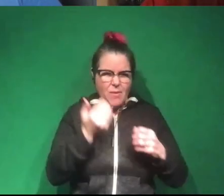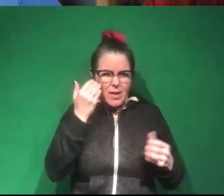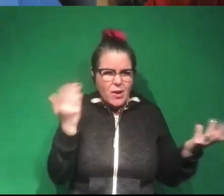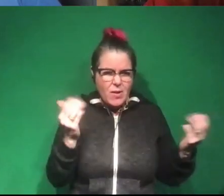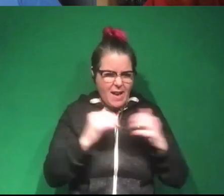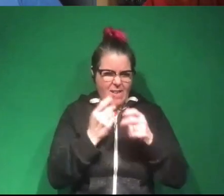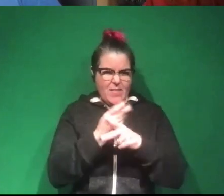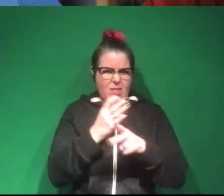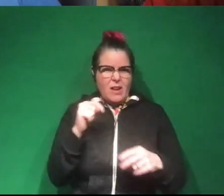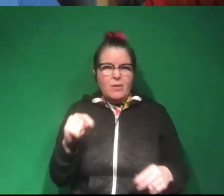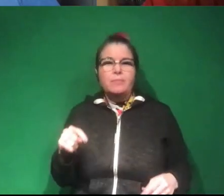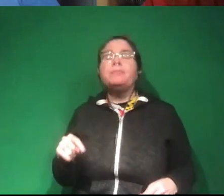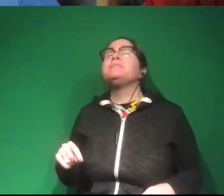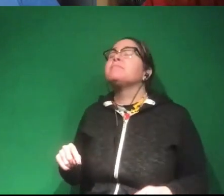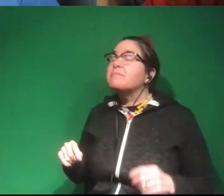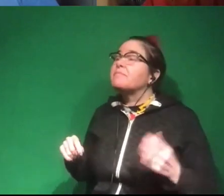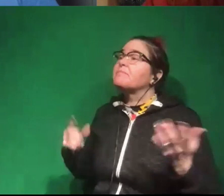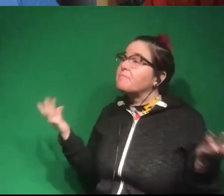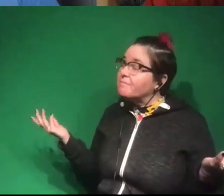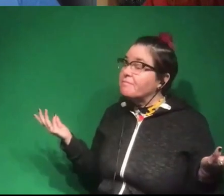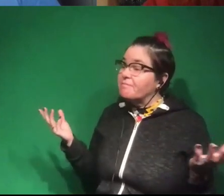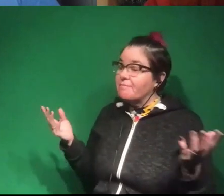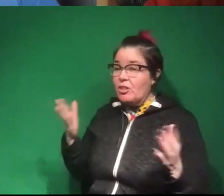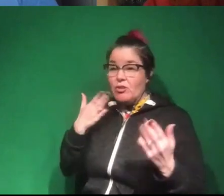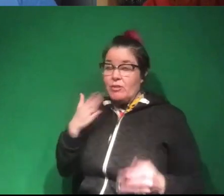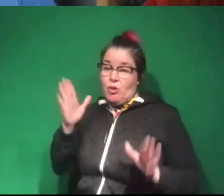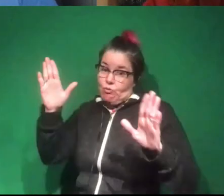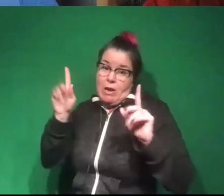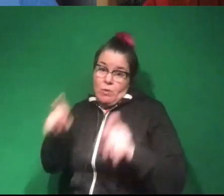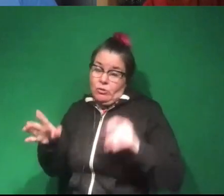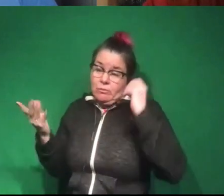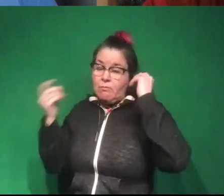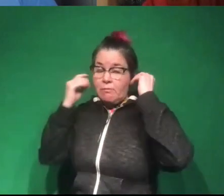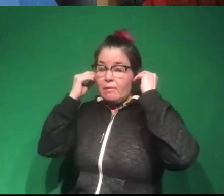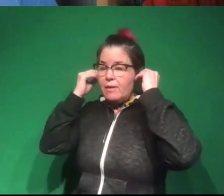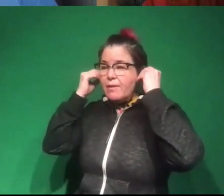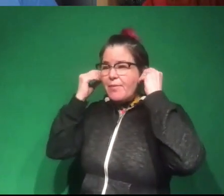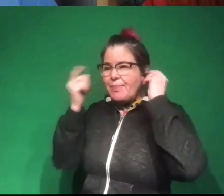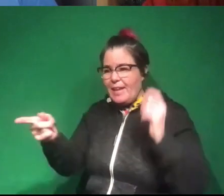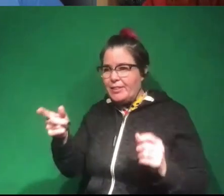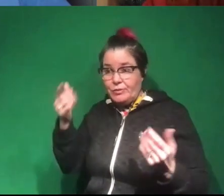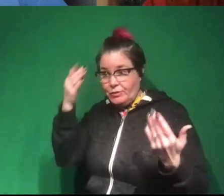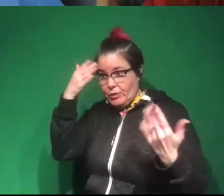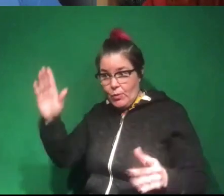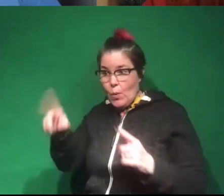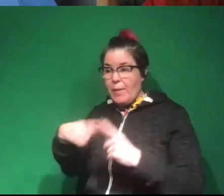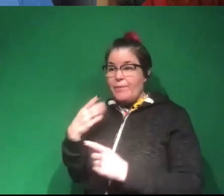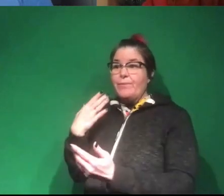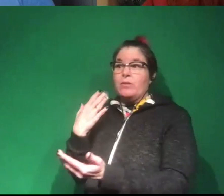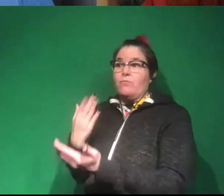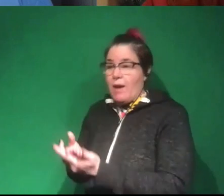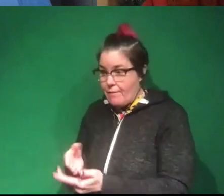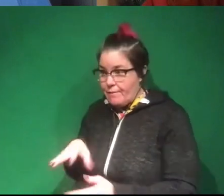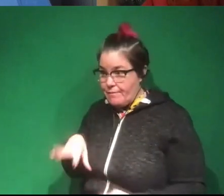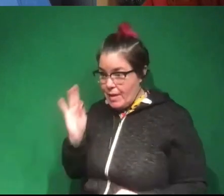out? And that's a great question. They don't know when they encounter it.